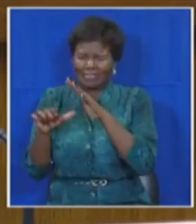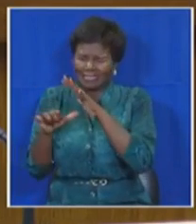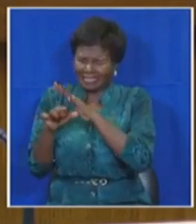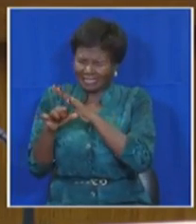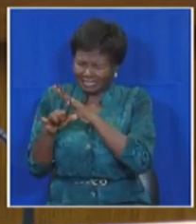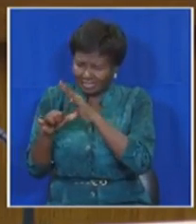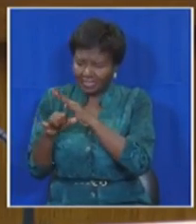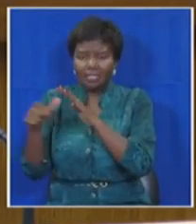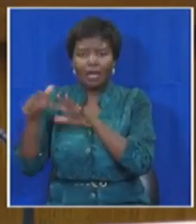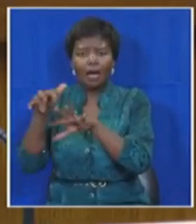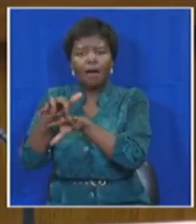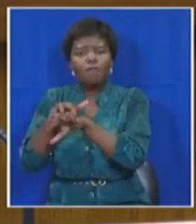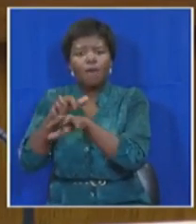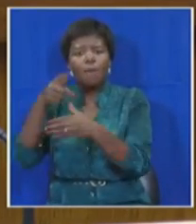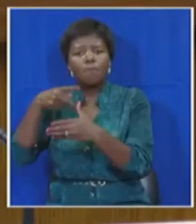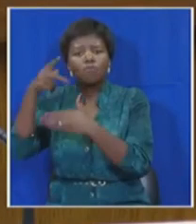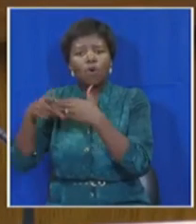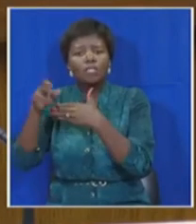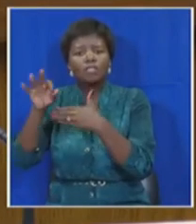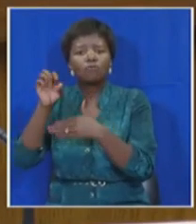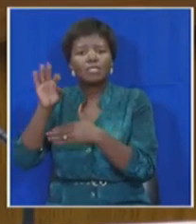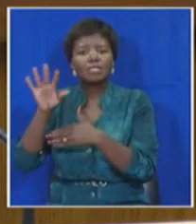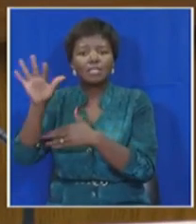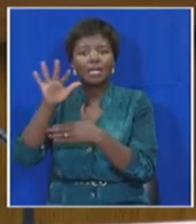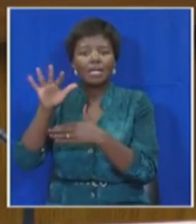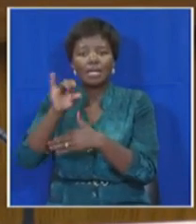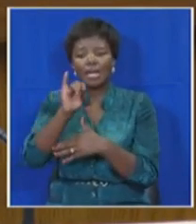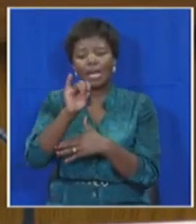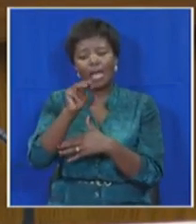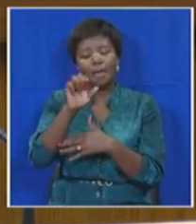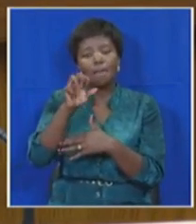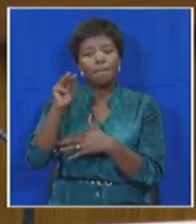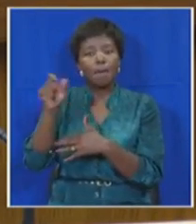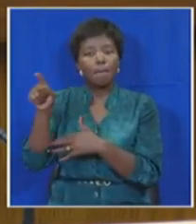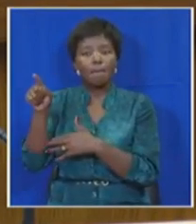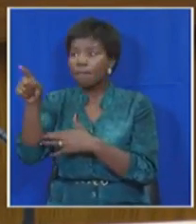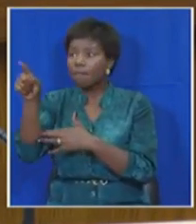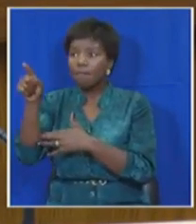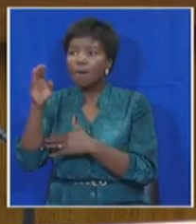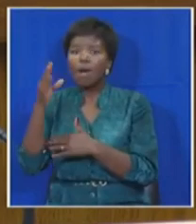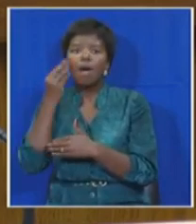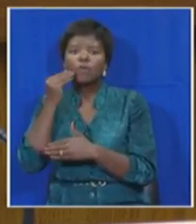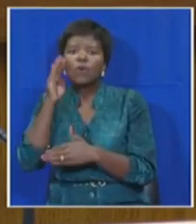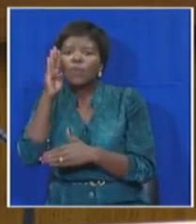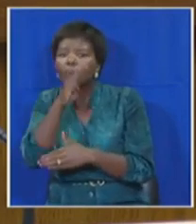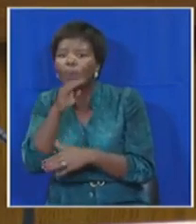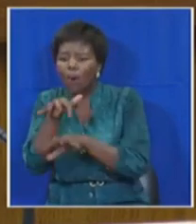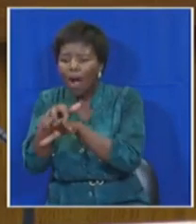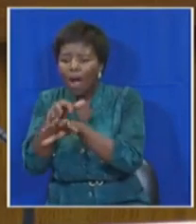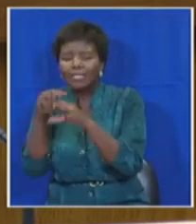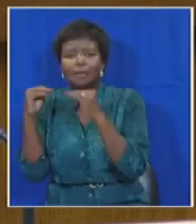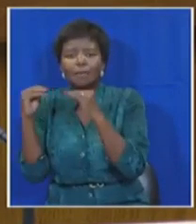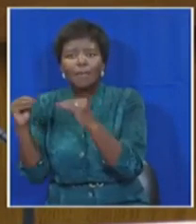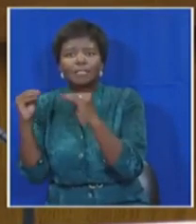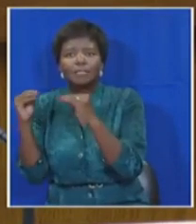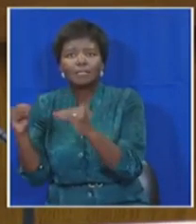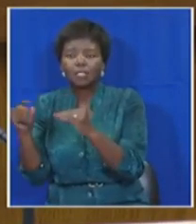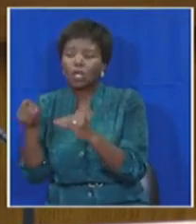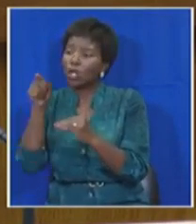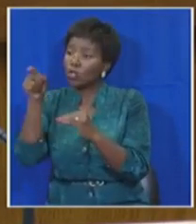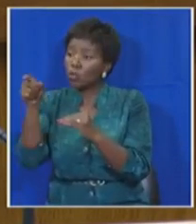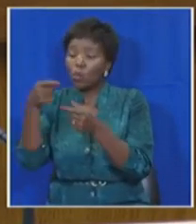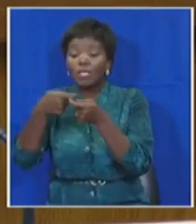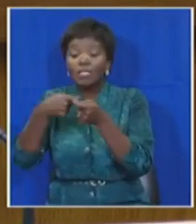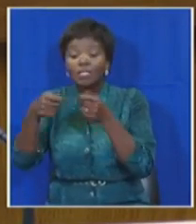farm project in a free state, even though they had no agricultural experience. You are selling our land